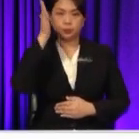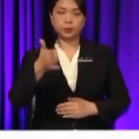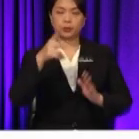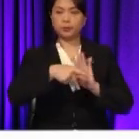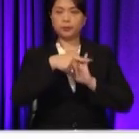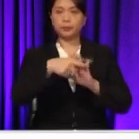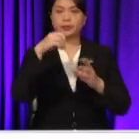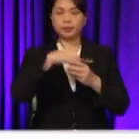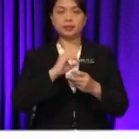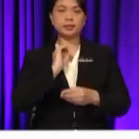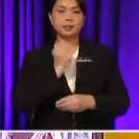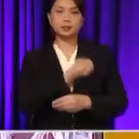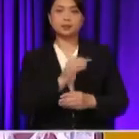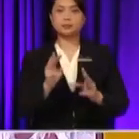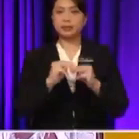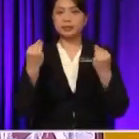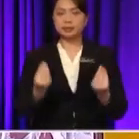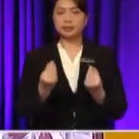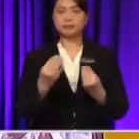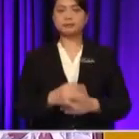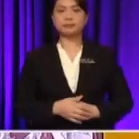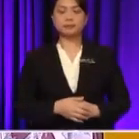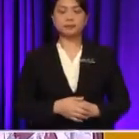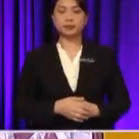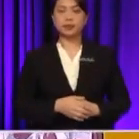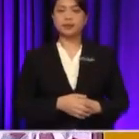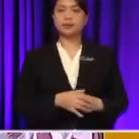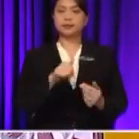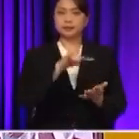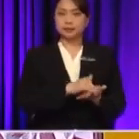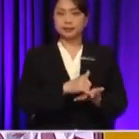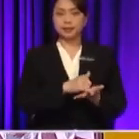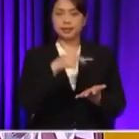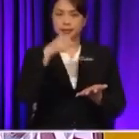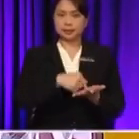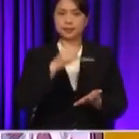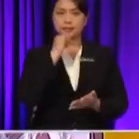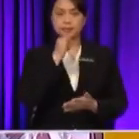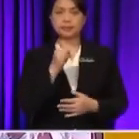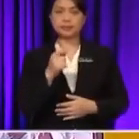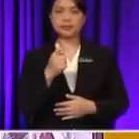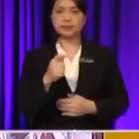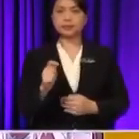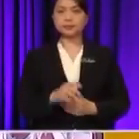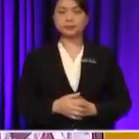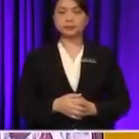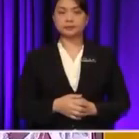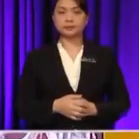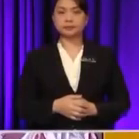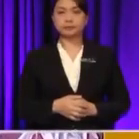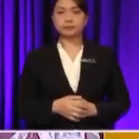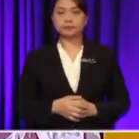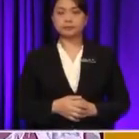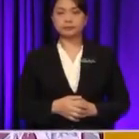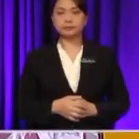next month. Write your article. So this is a question or task obtained from English Download B1